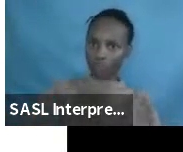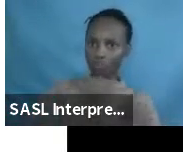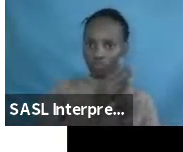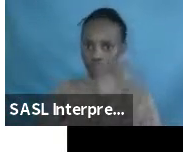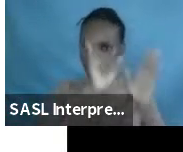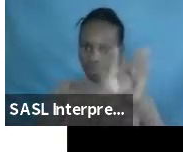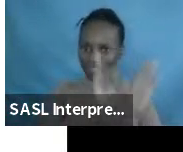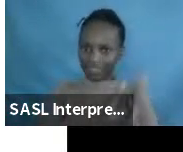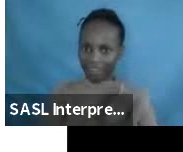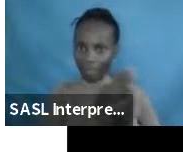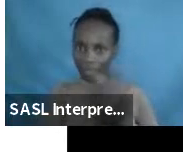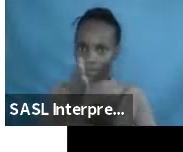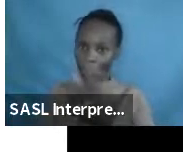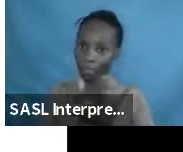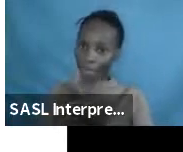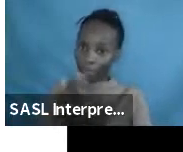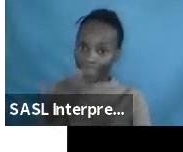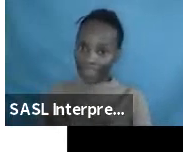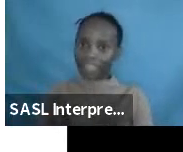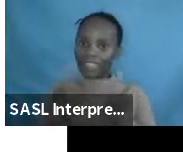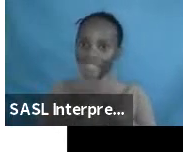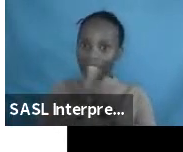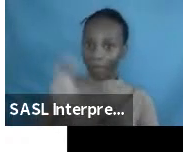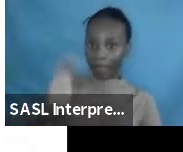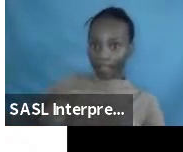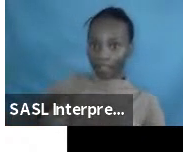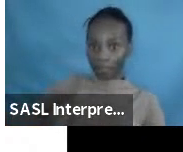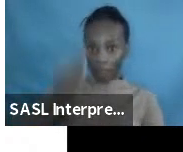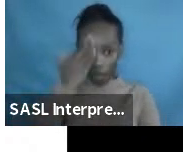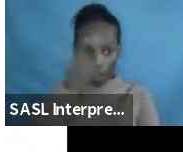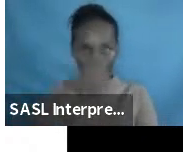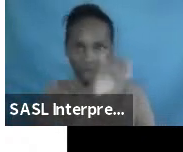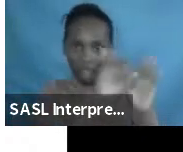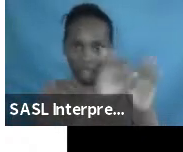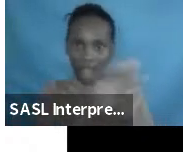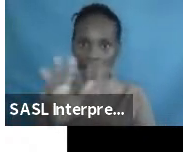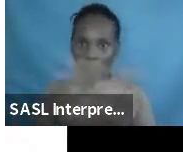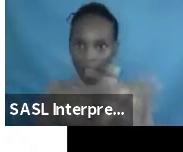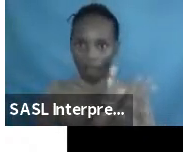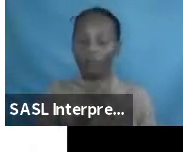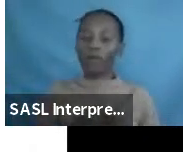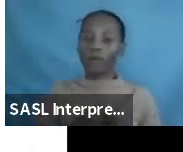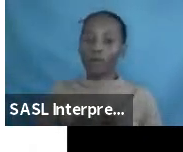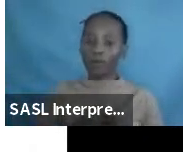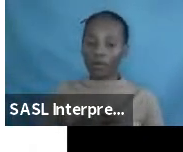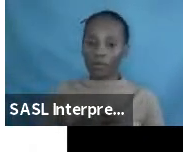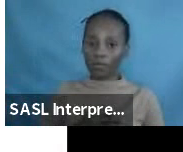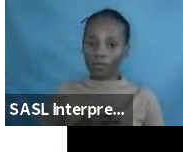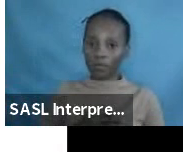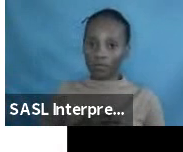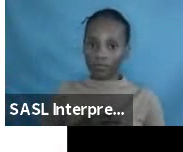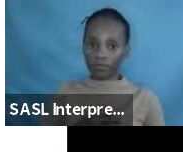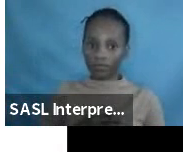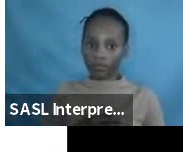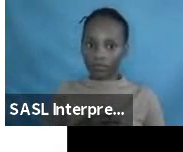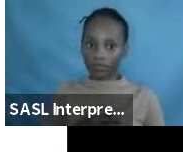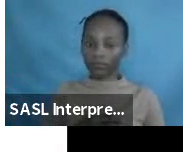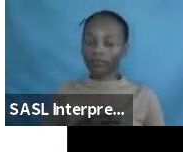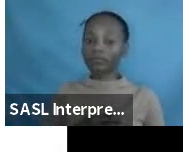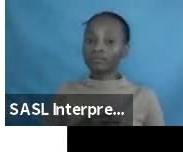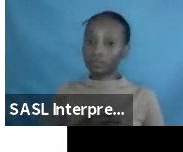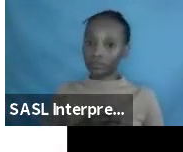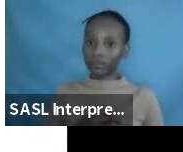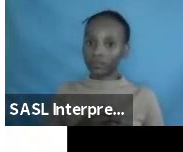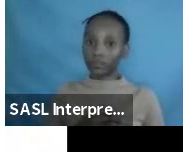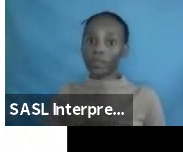consumers in terms of avoiding what can be harmful to them. The impact of counterfeit goods in the